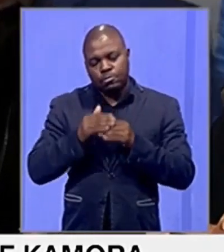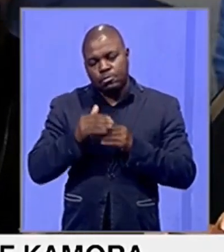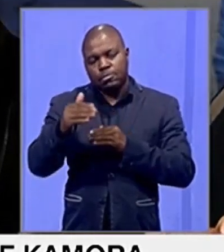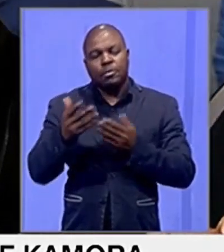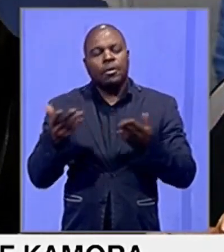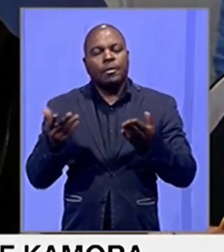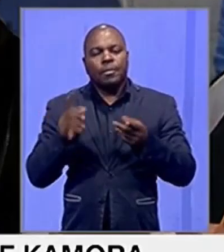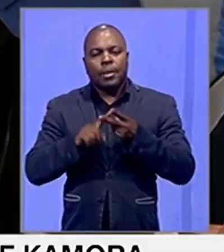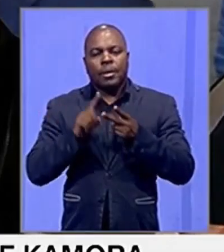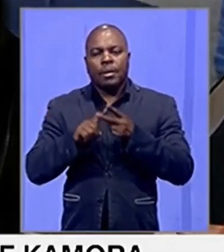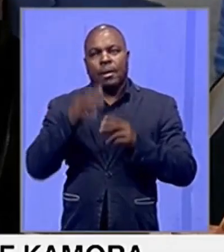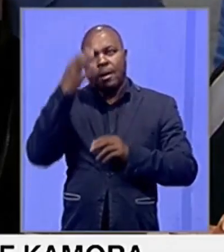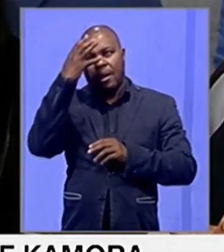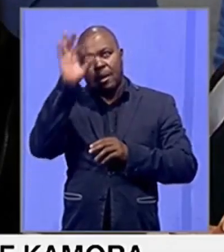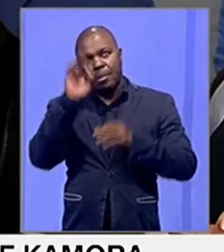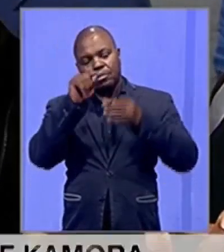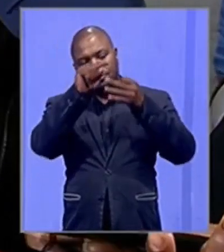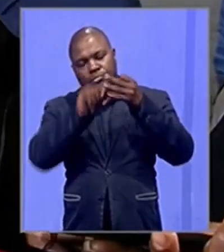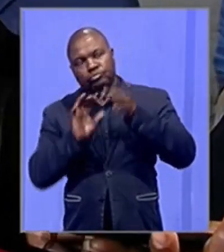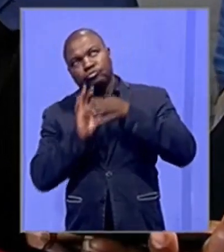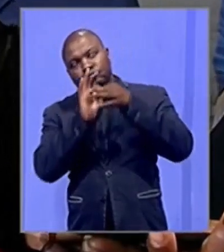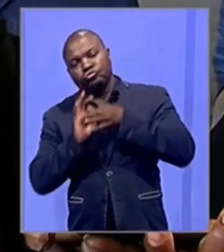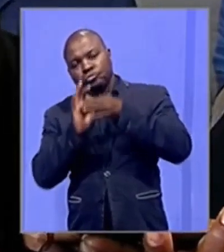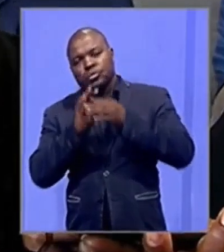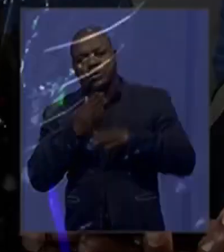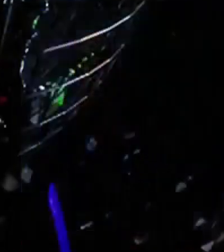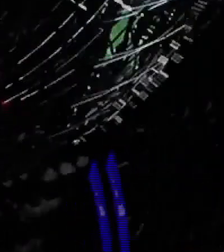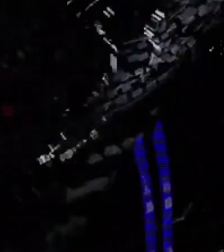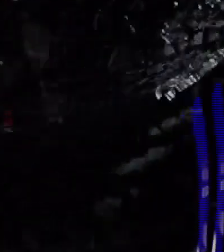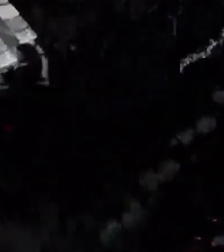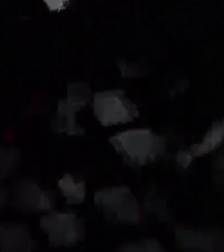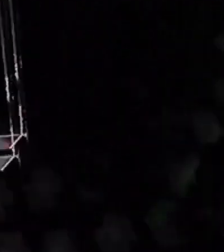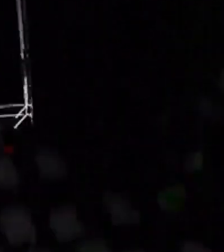of intergovernmental relations.